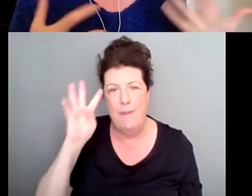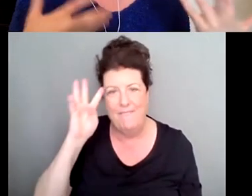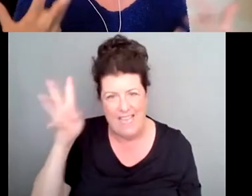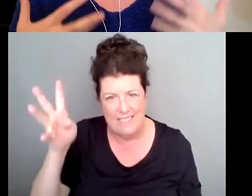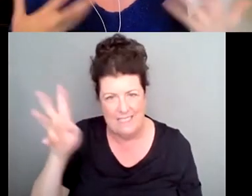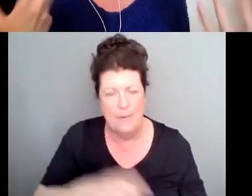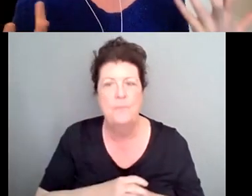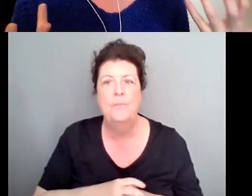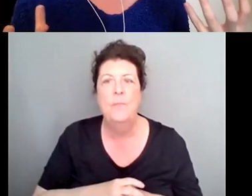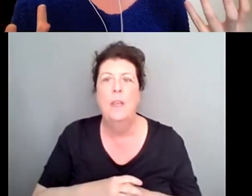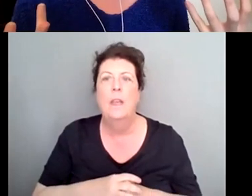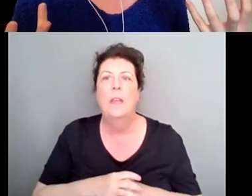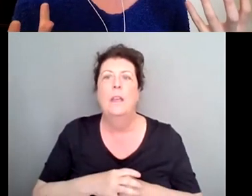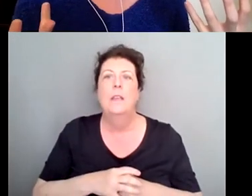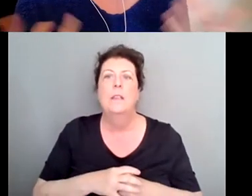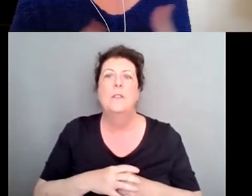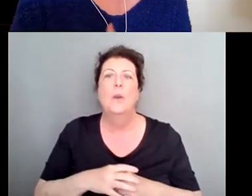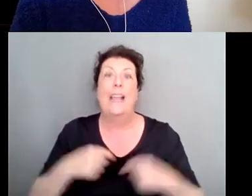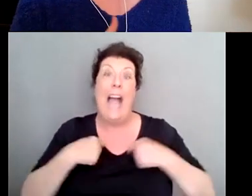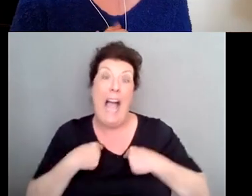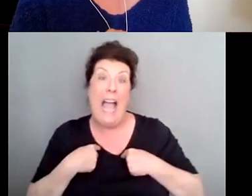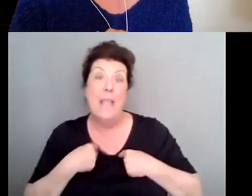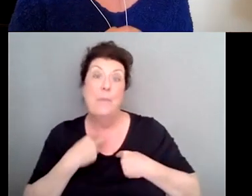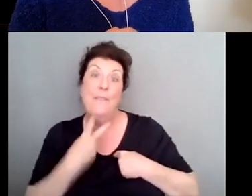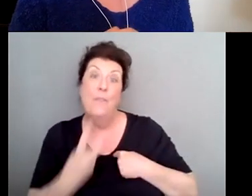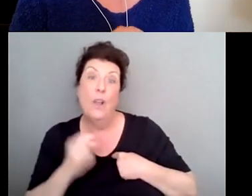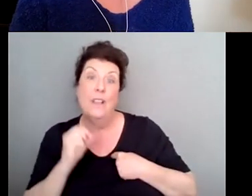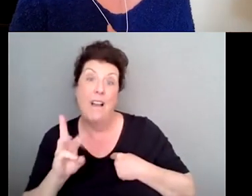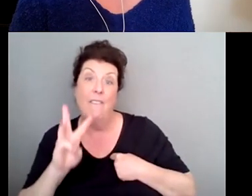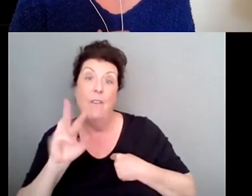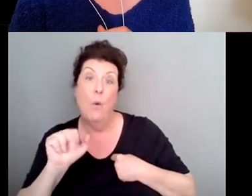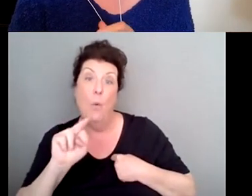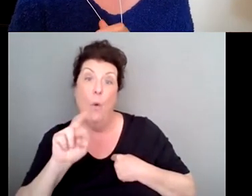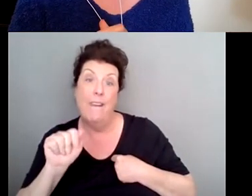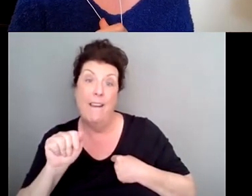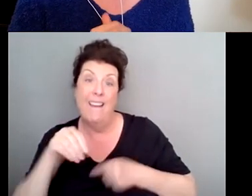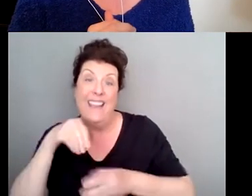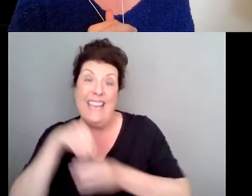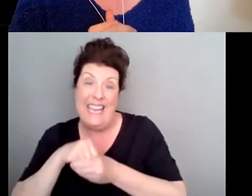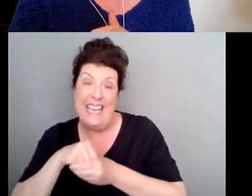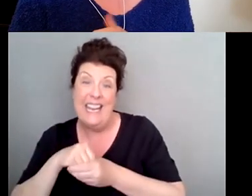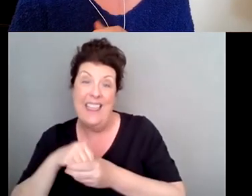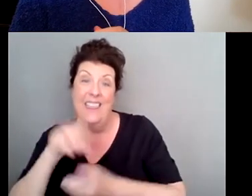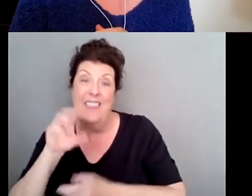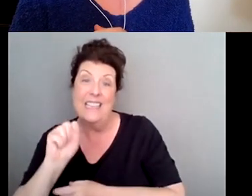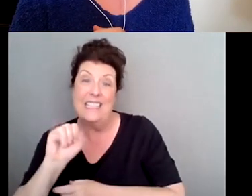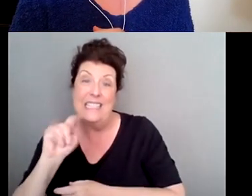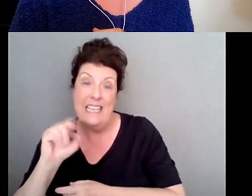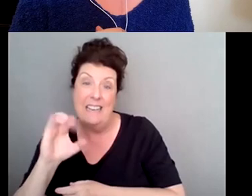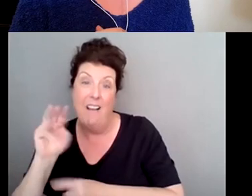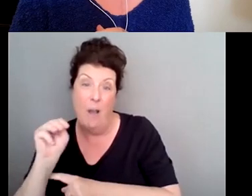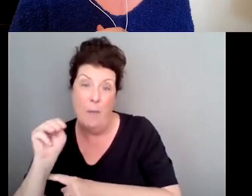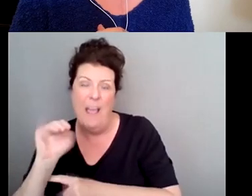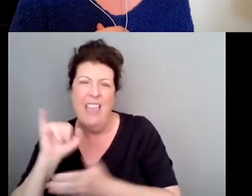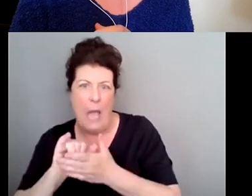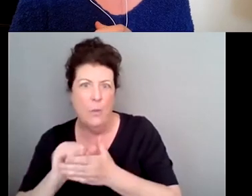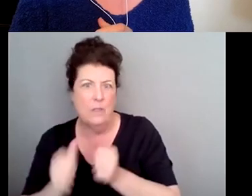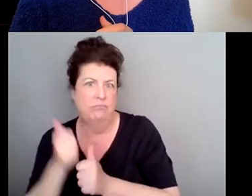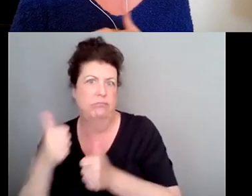Wanda in the sitcom, um, I think was more of a challenge than, you know,